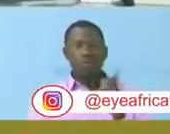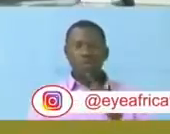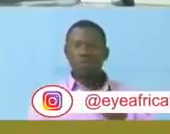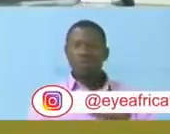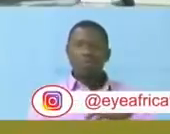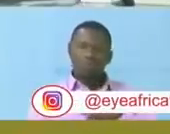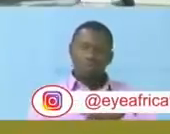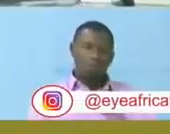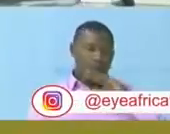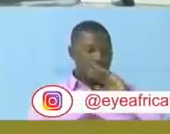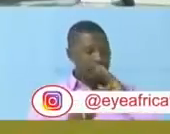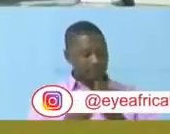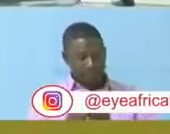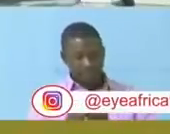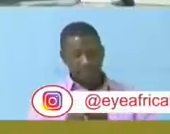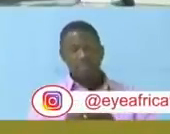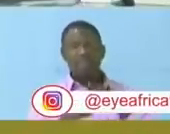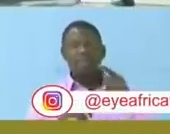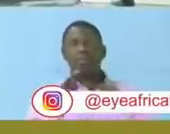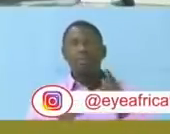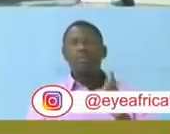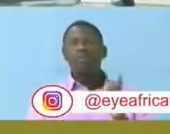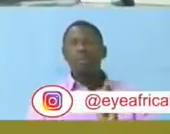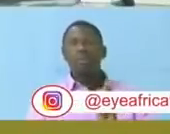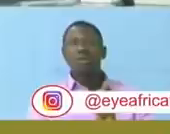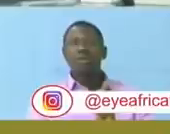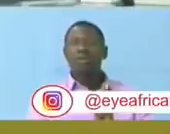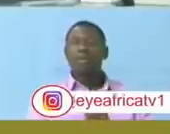that lefta la la mel wala ñinté ko